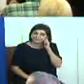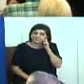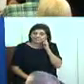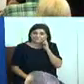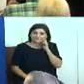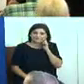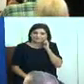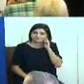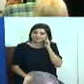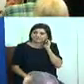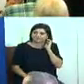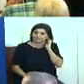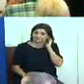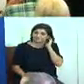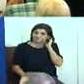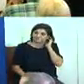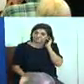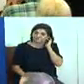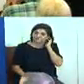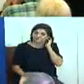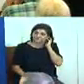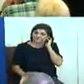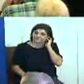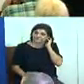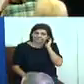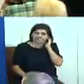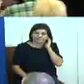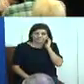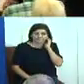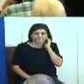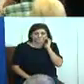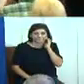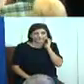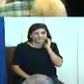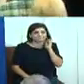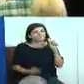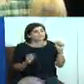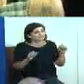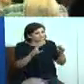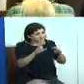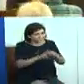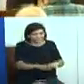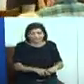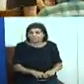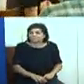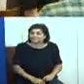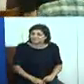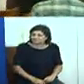You may have a seat.